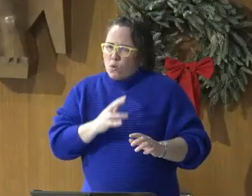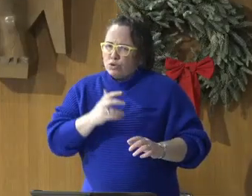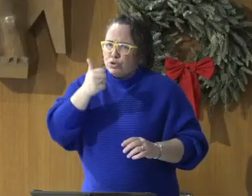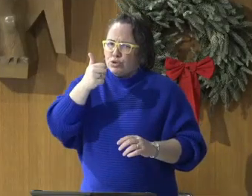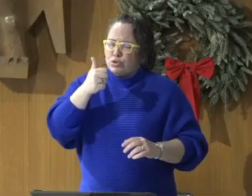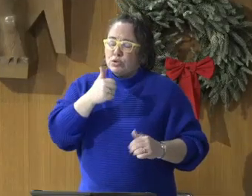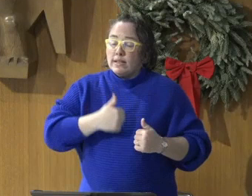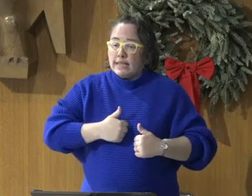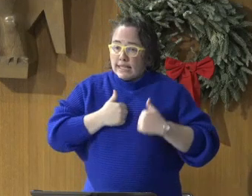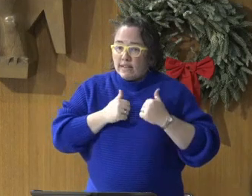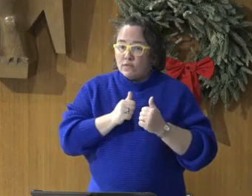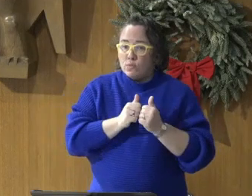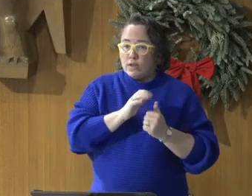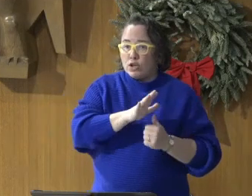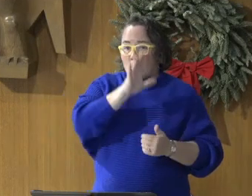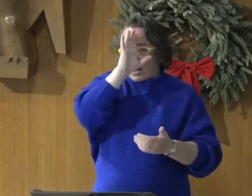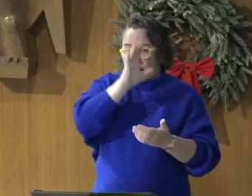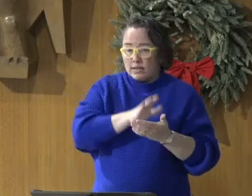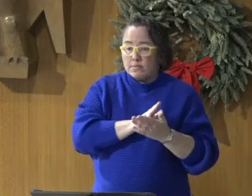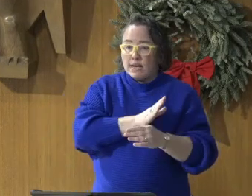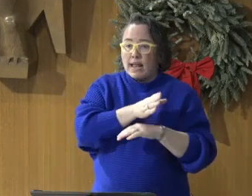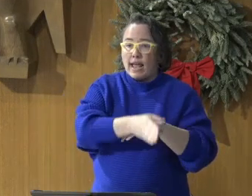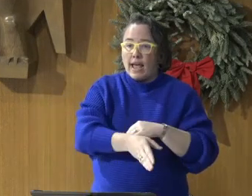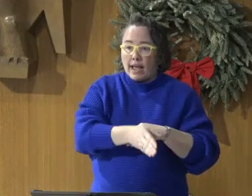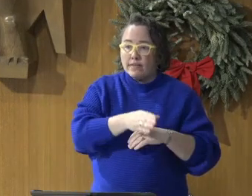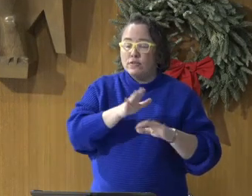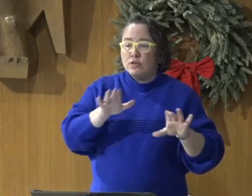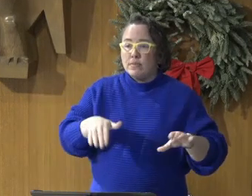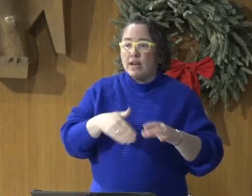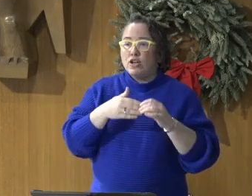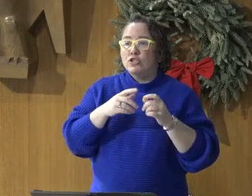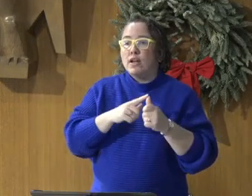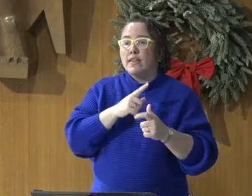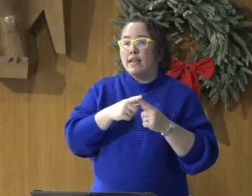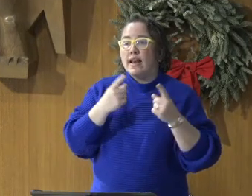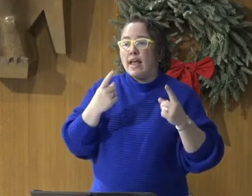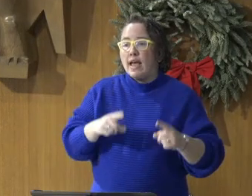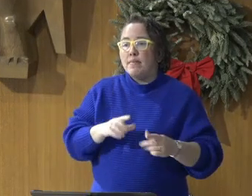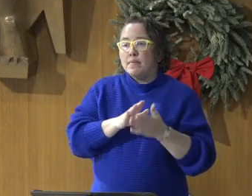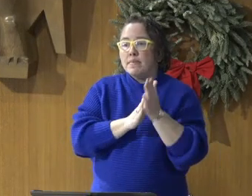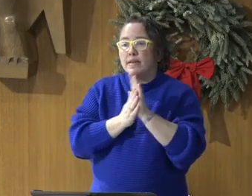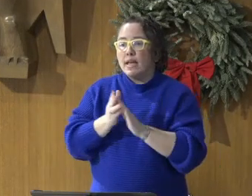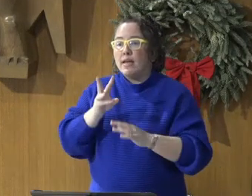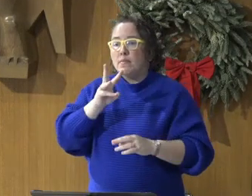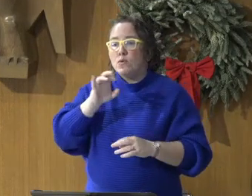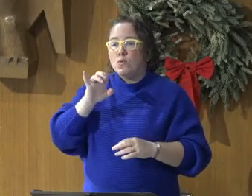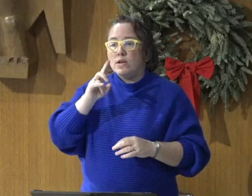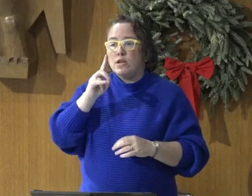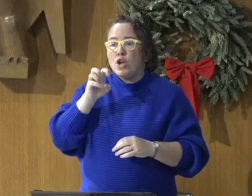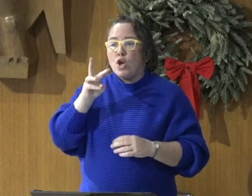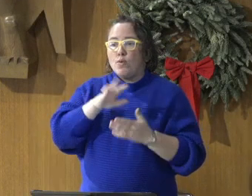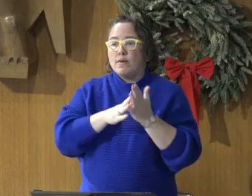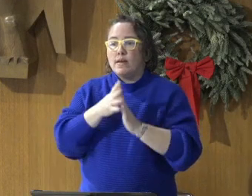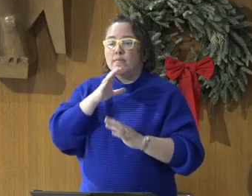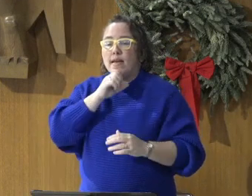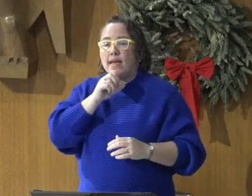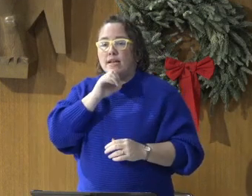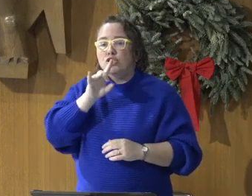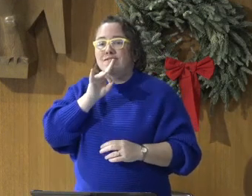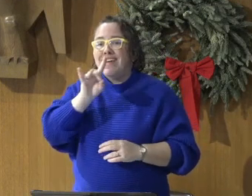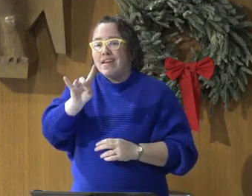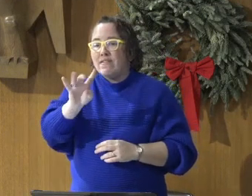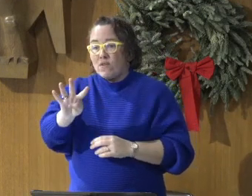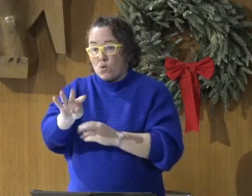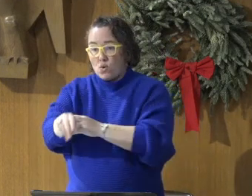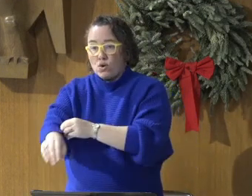lived with her husband seven years after marriage, then as a widow to the age of 84. She